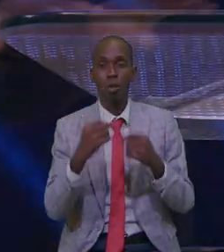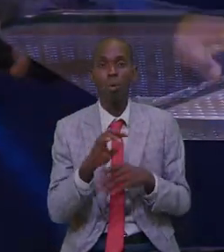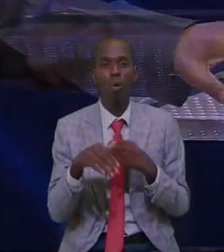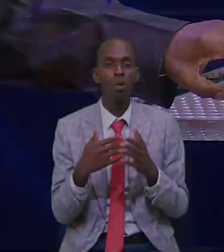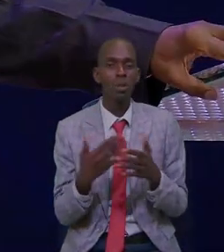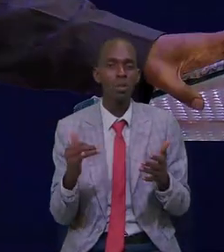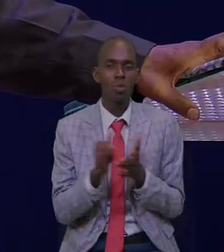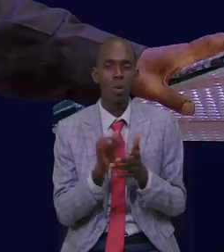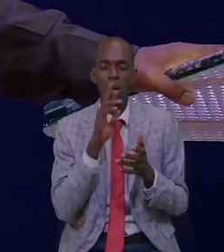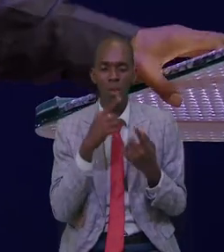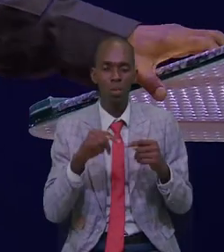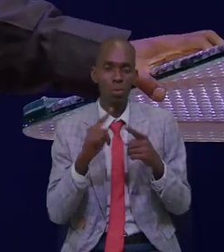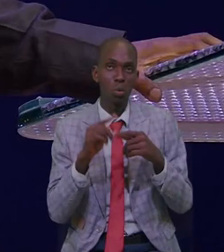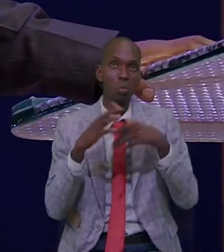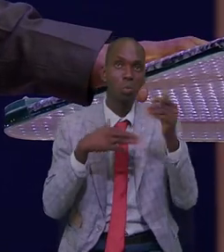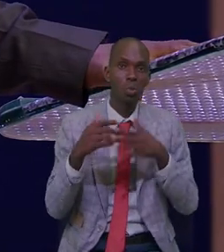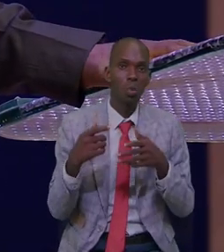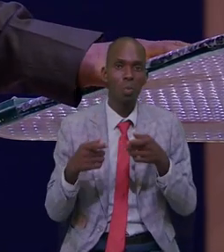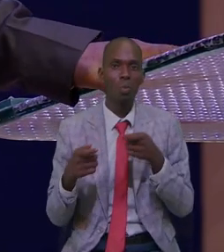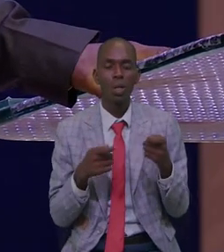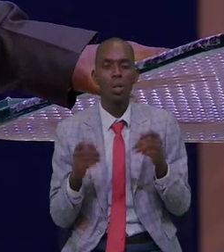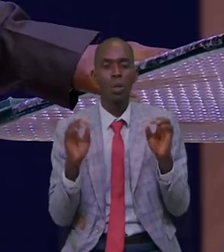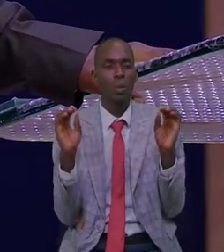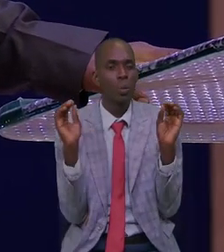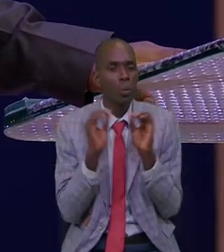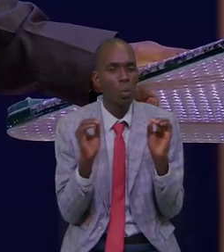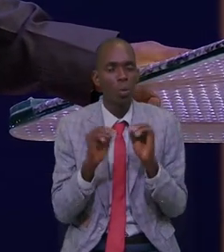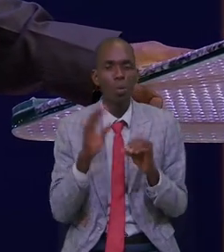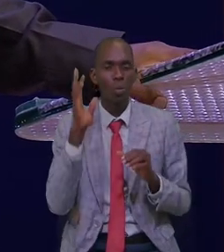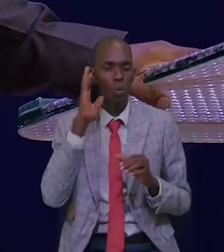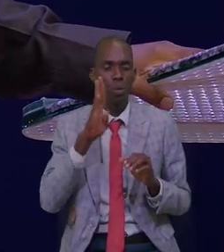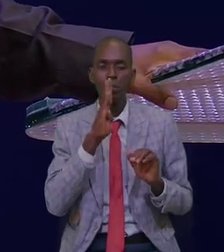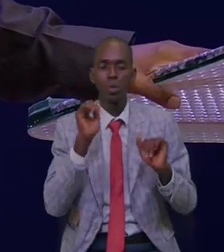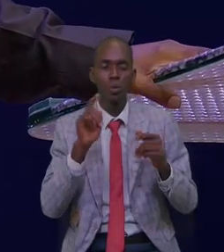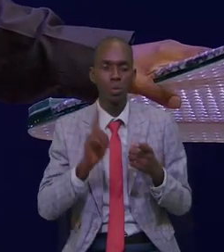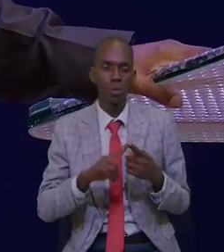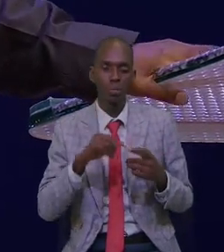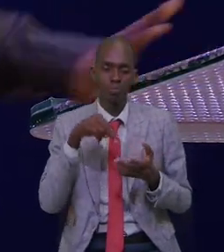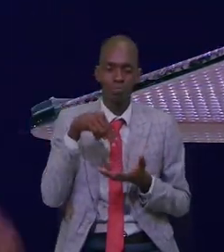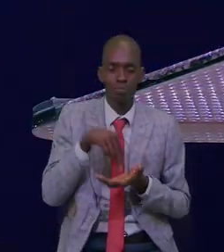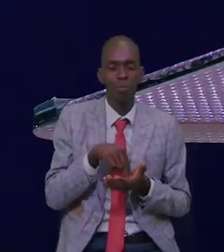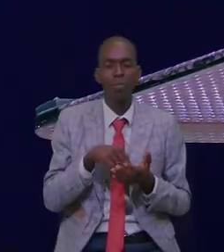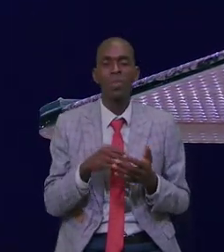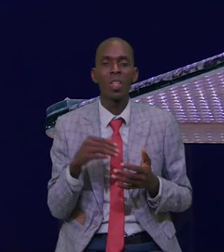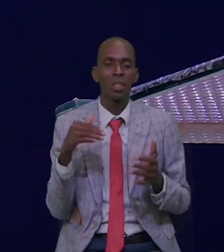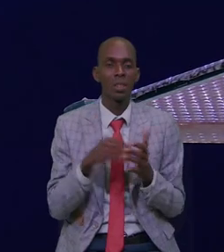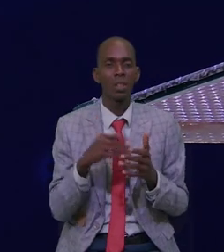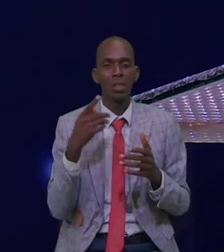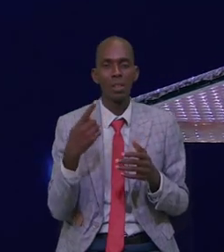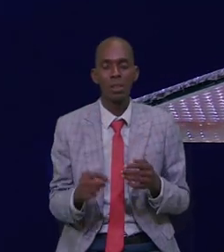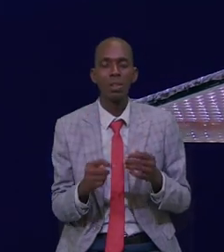to manage, none of them will stand the devouring fire of the day of the Lord. And it's only